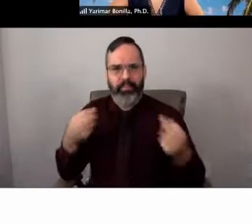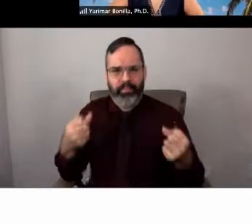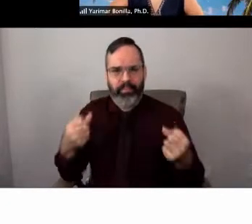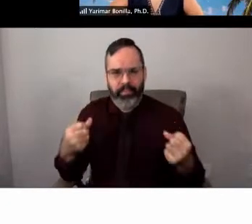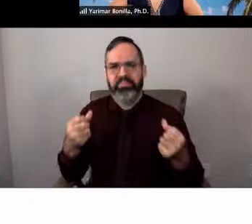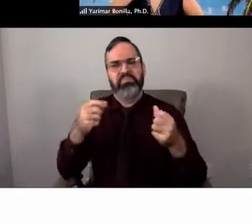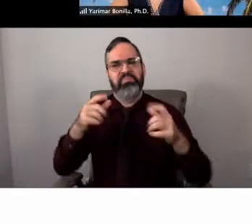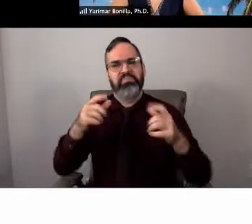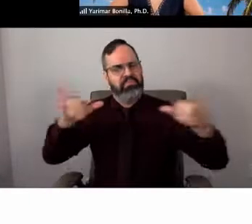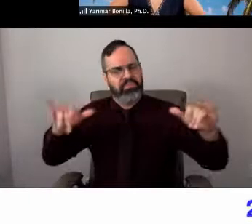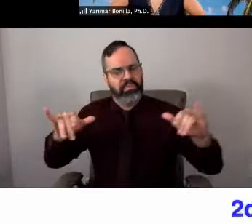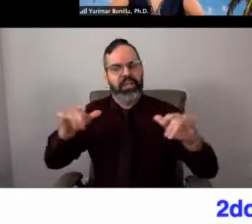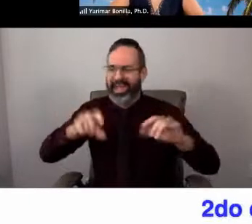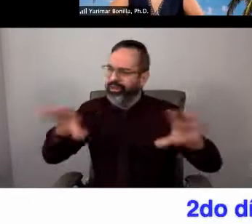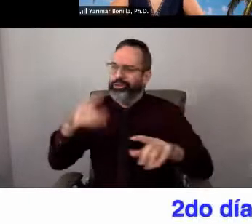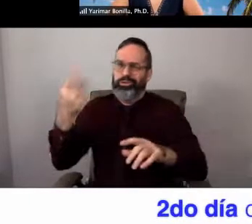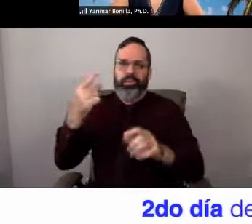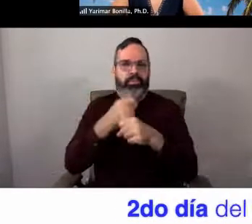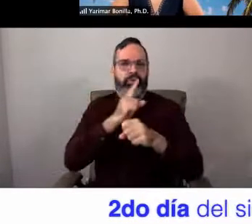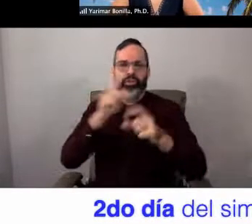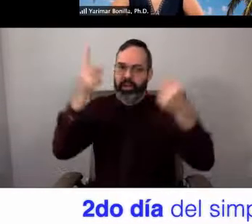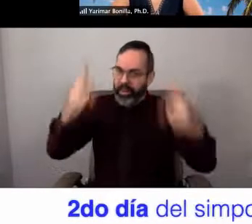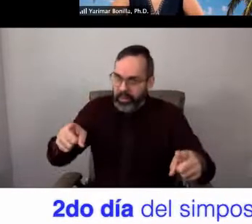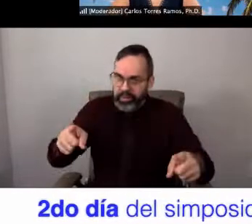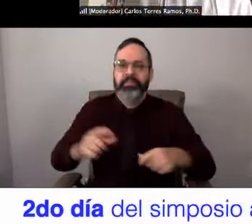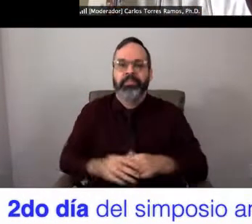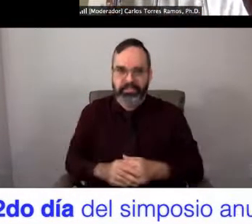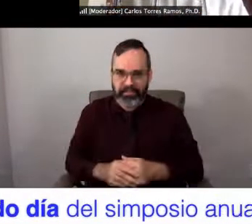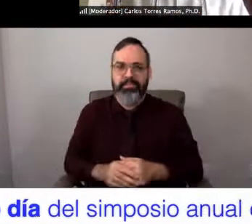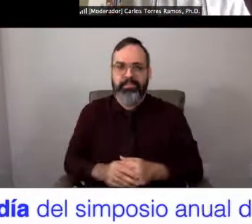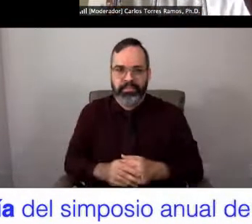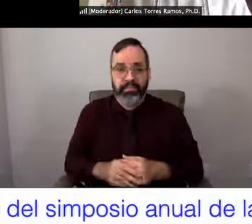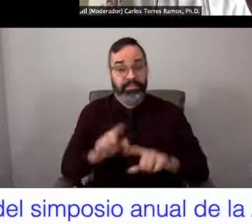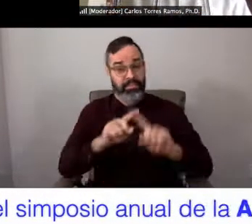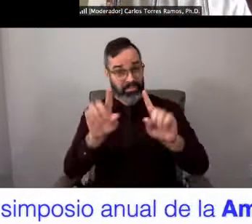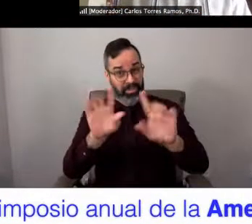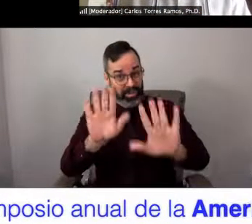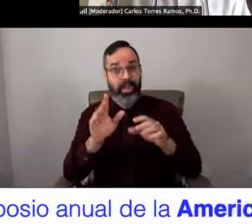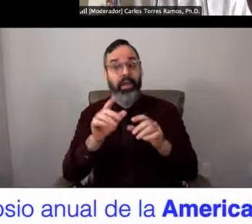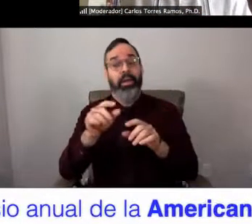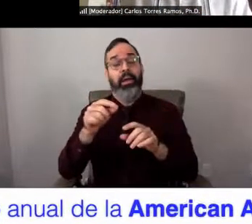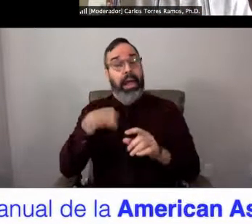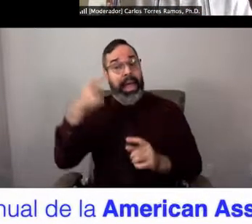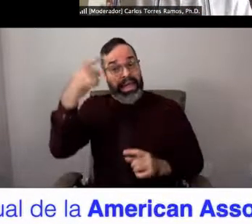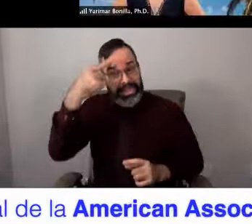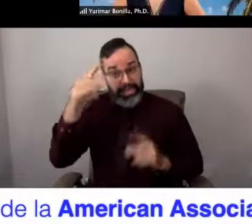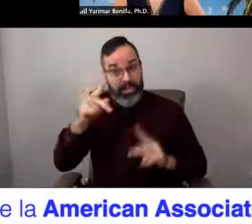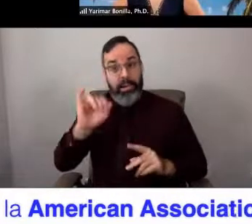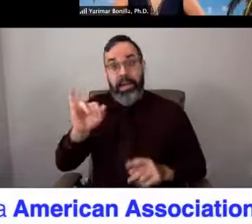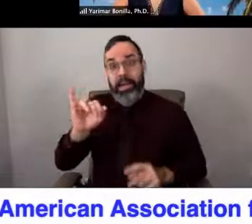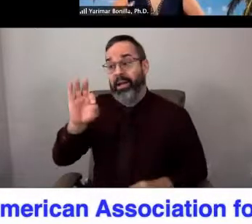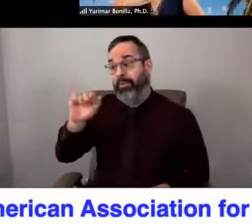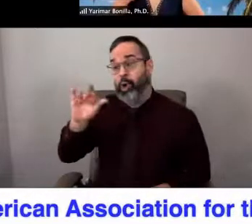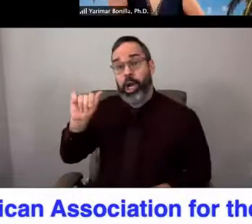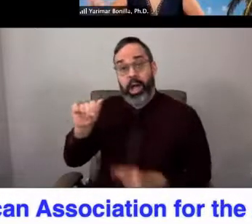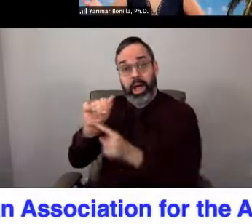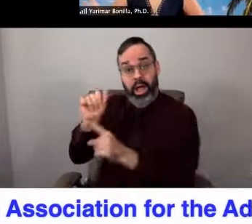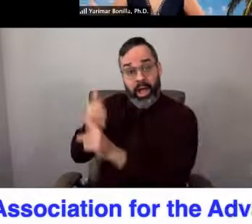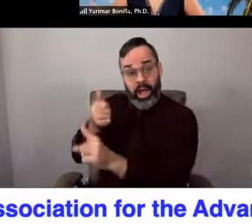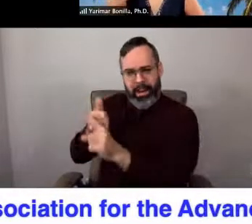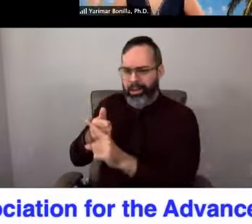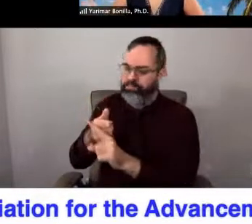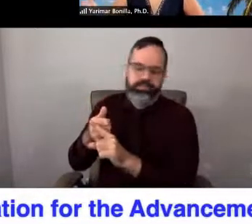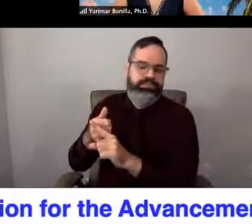something to make sure that happens. But I will say, I do think that people like Fabiola, who is like a rock star in